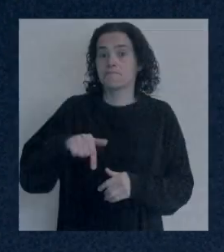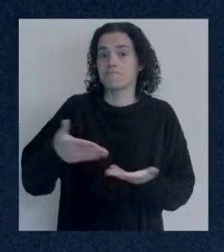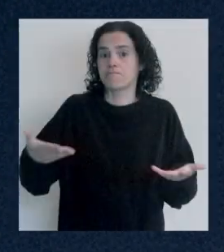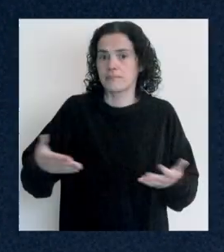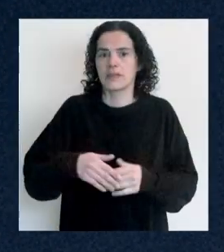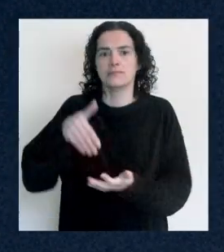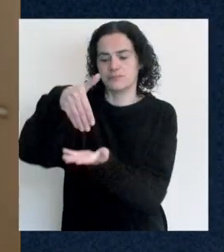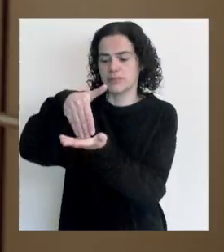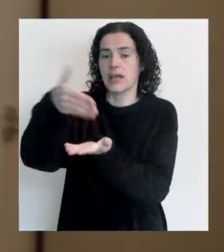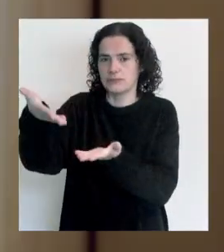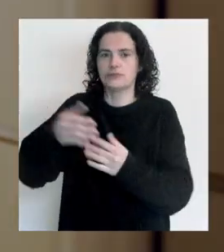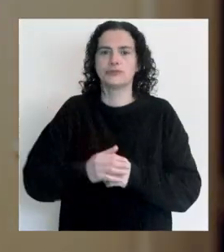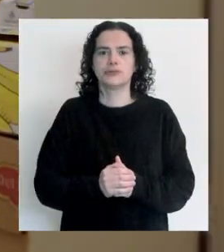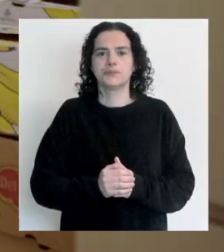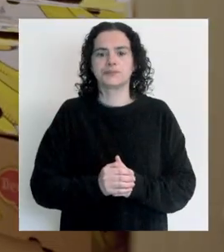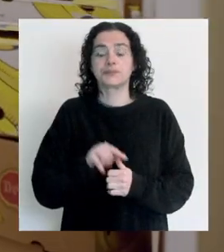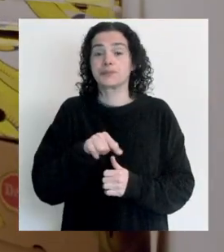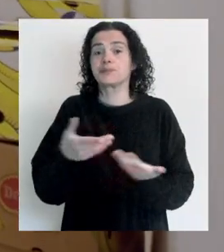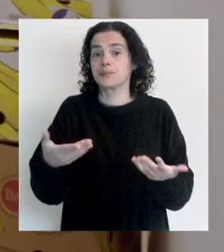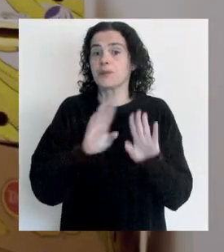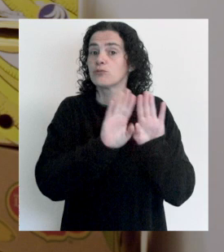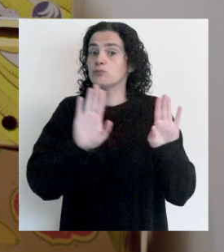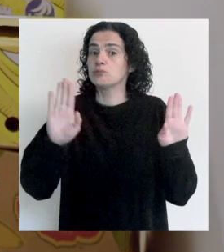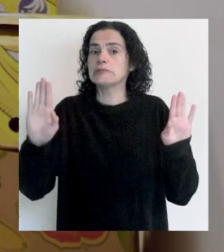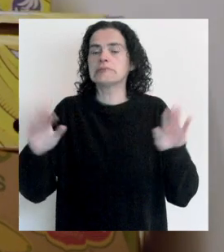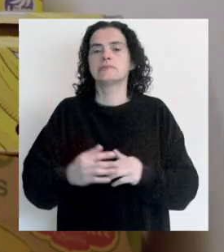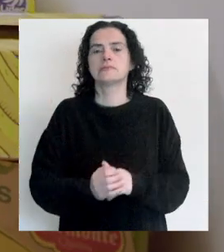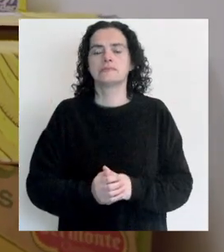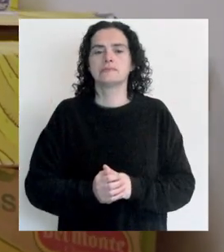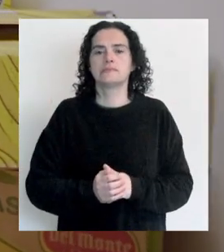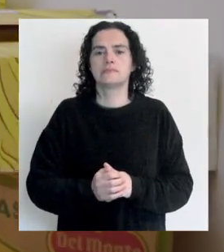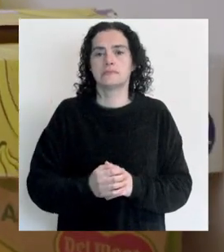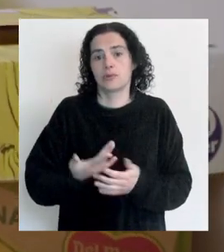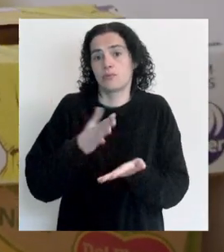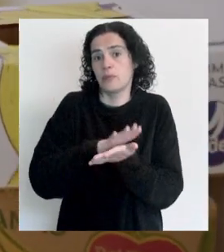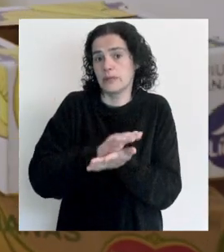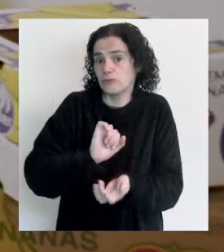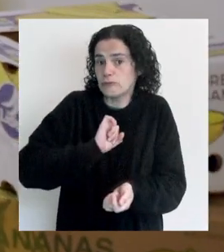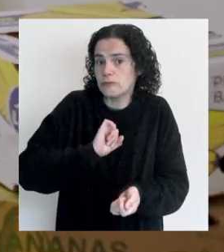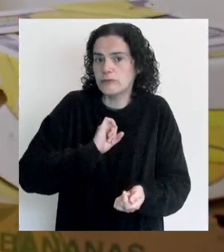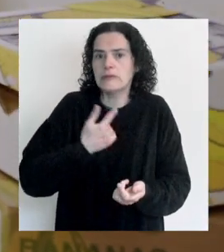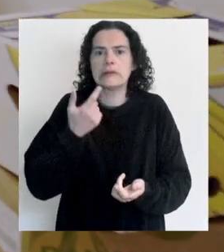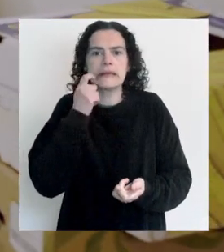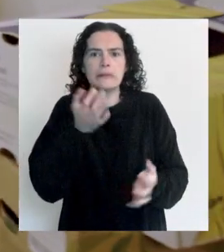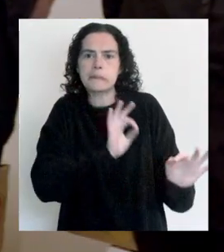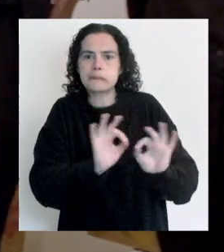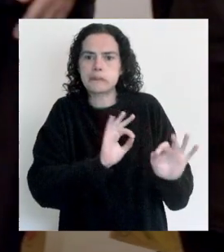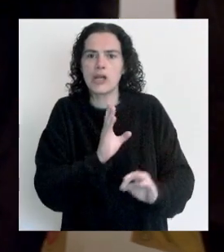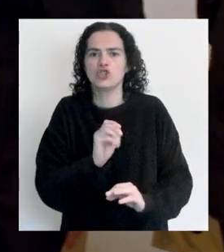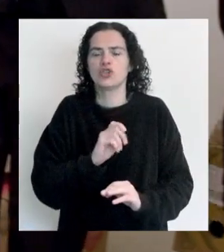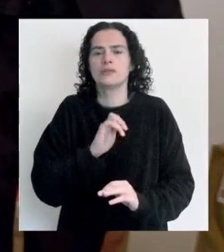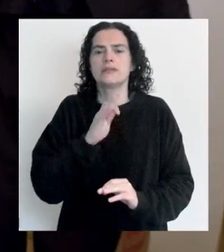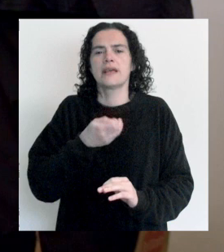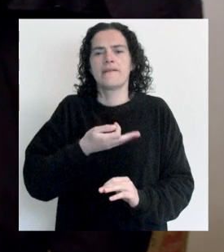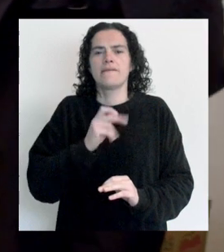We are here at Serralves in the exhibition of my publications, curated by